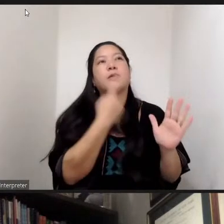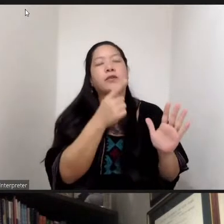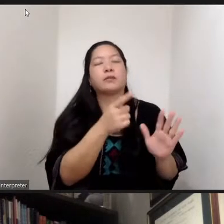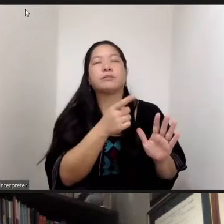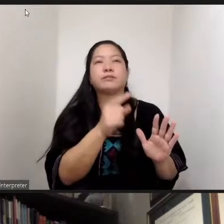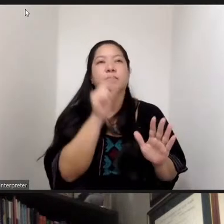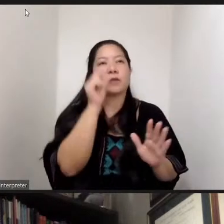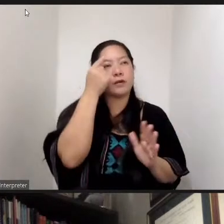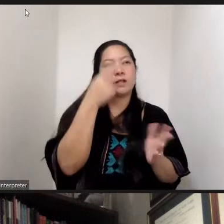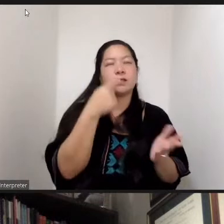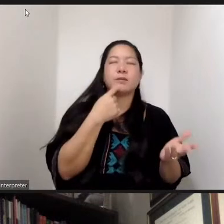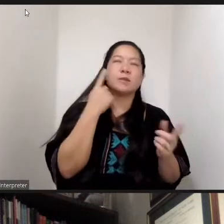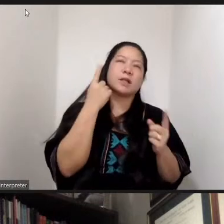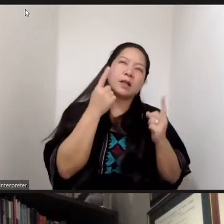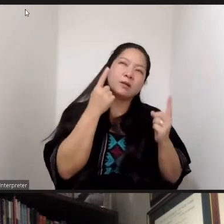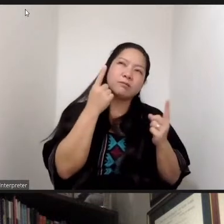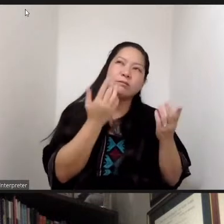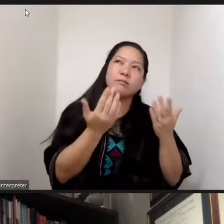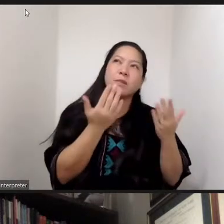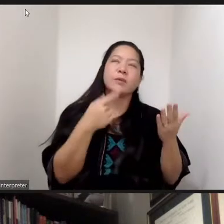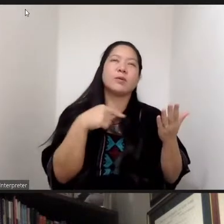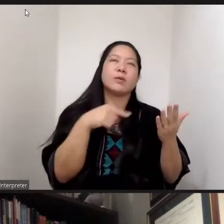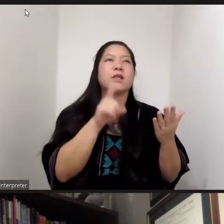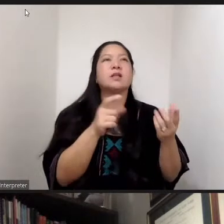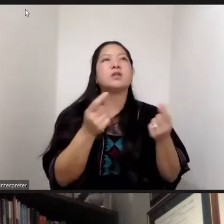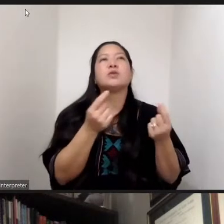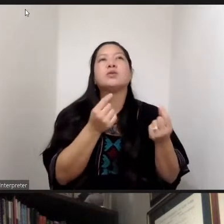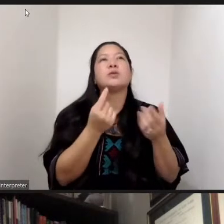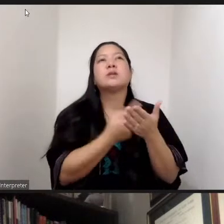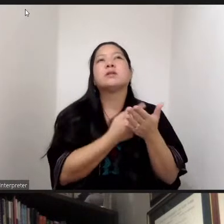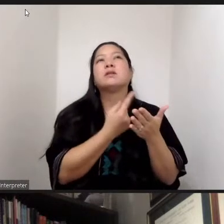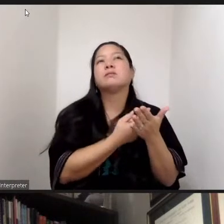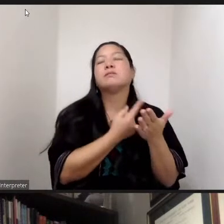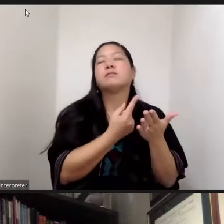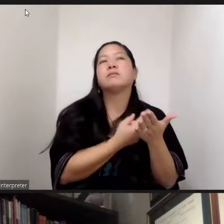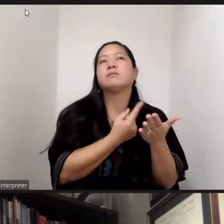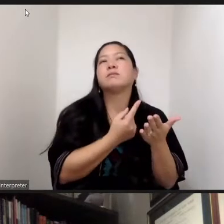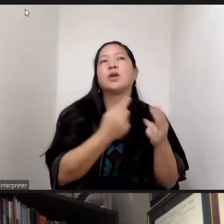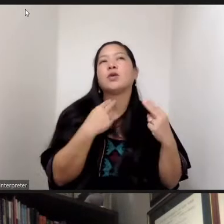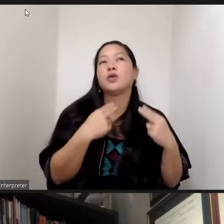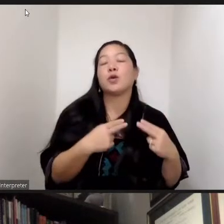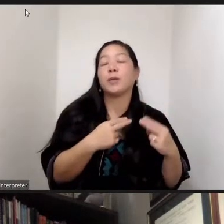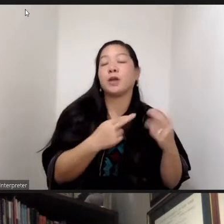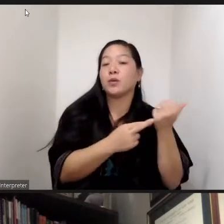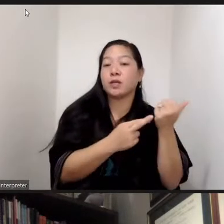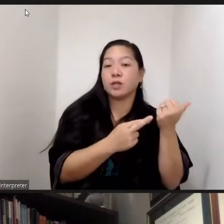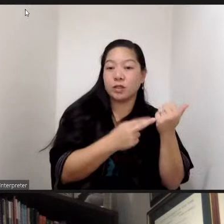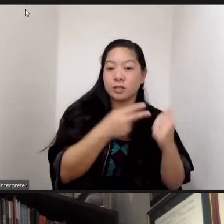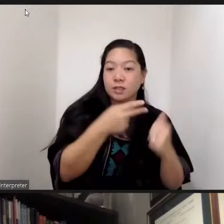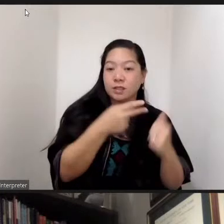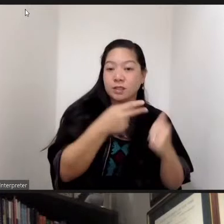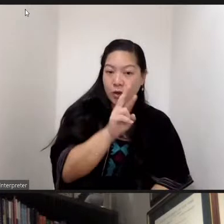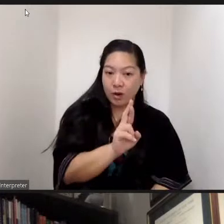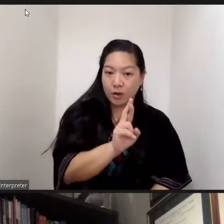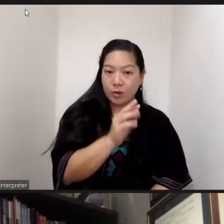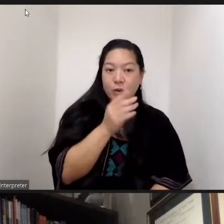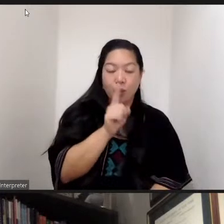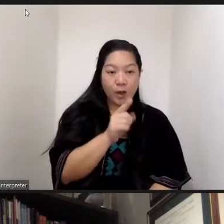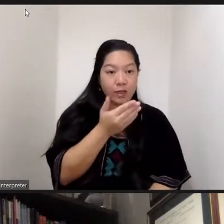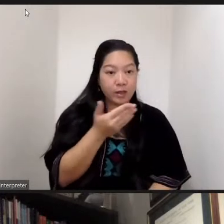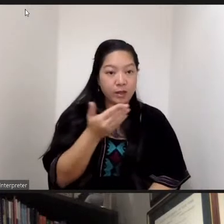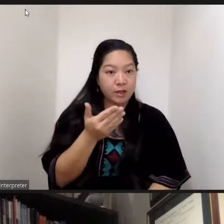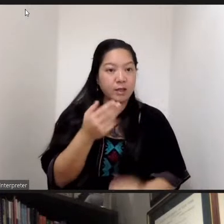I'm thinking maybe we need to do something around human resources. Because one of the things in a